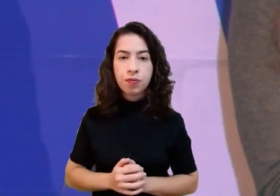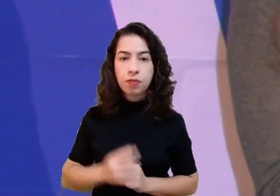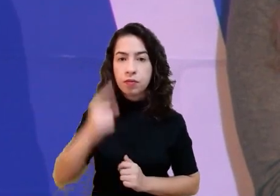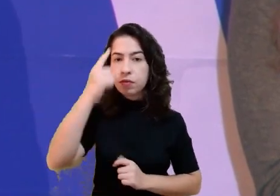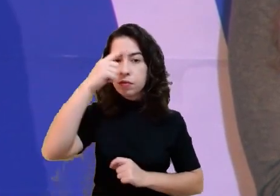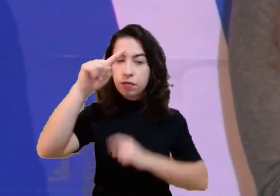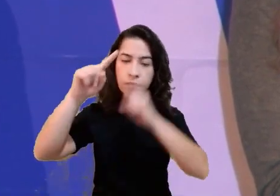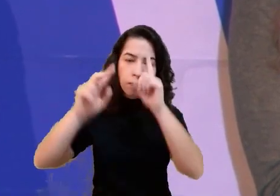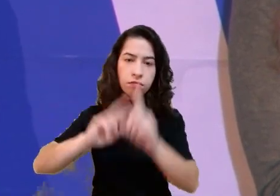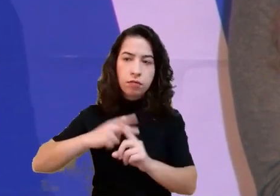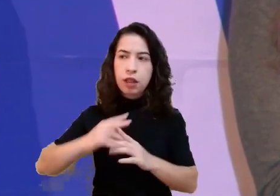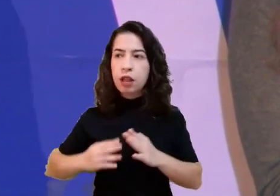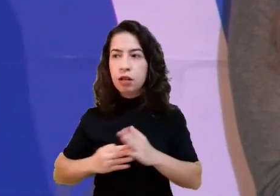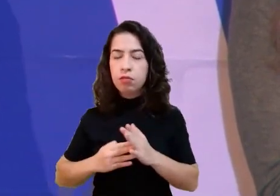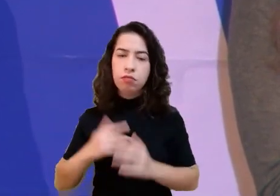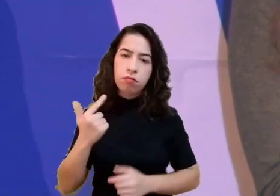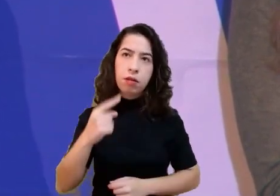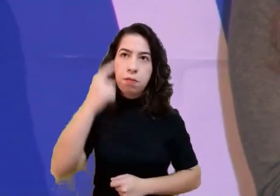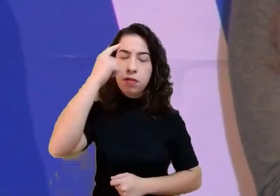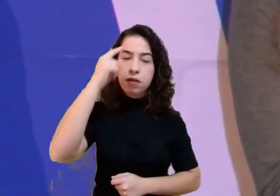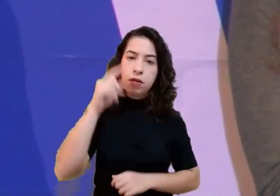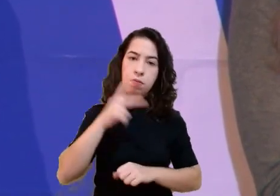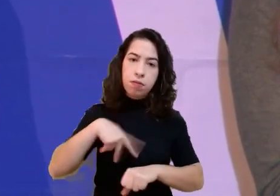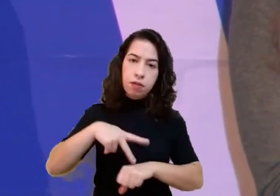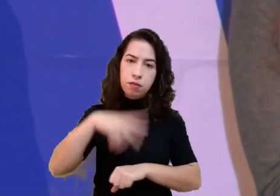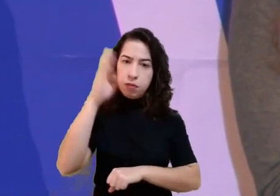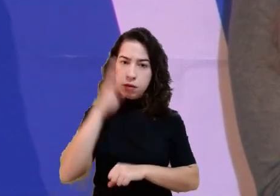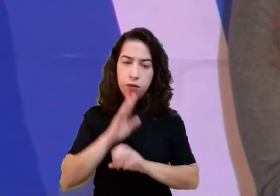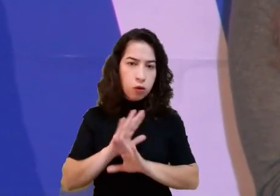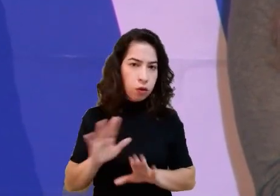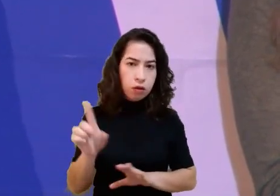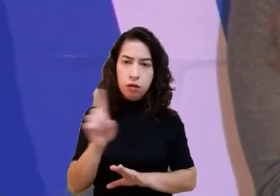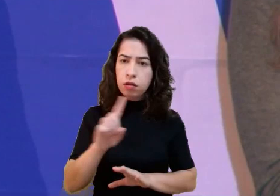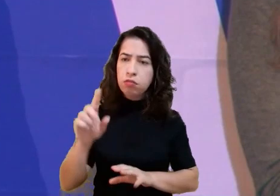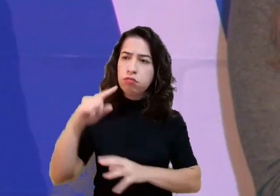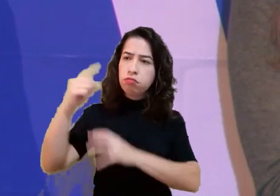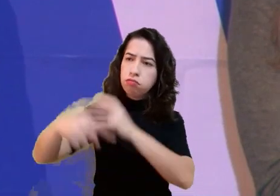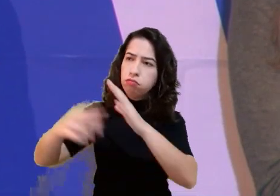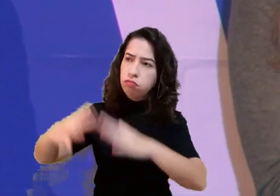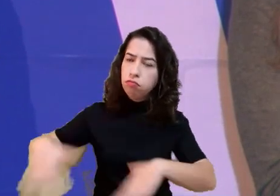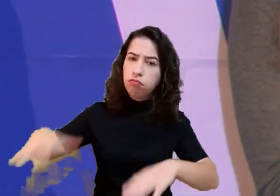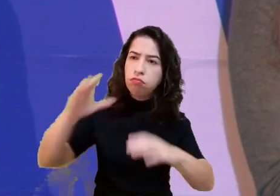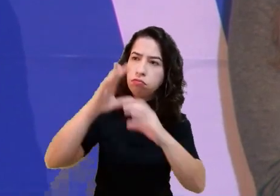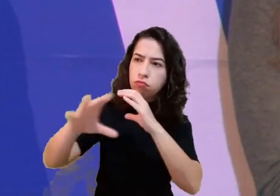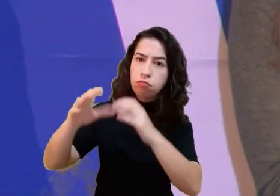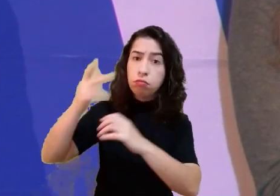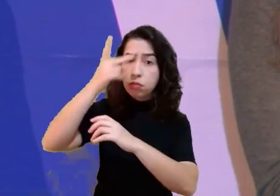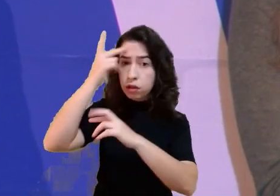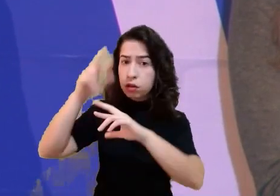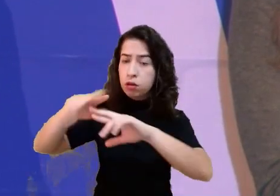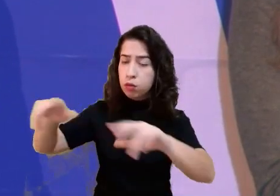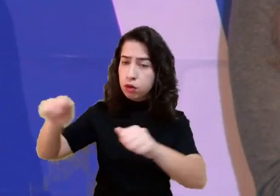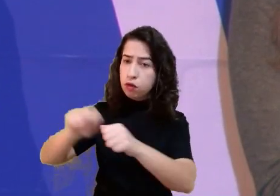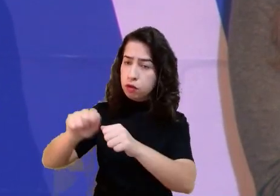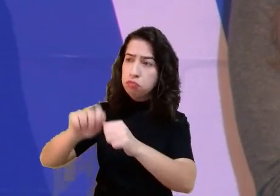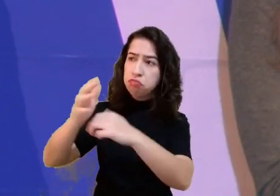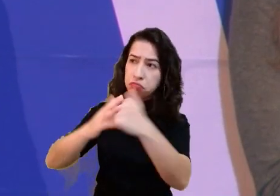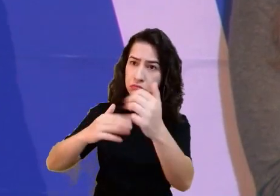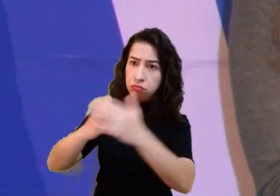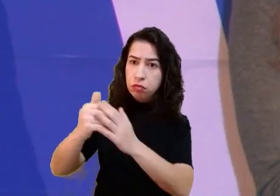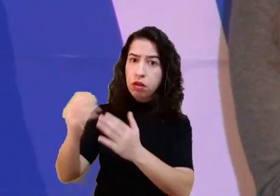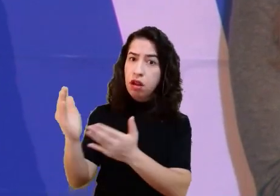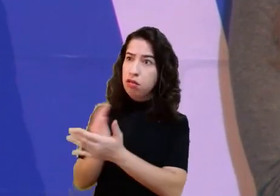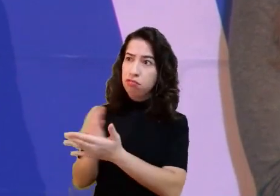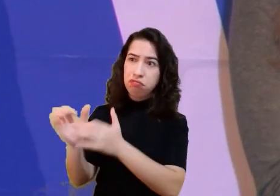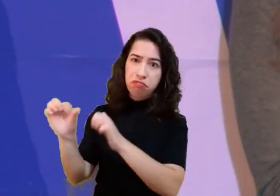Innovation, there's no border, so we shouldn't think just about Brazil. We need to talk to everyone. We have a lot of people doing things well and doing